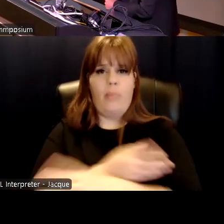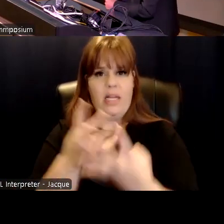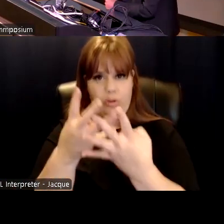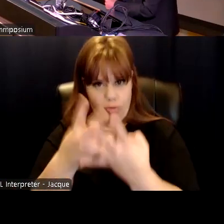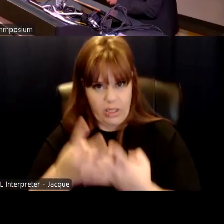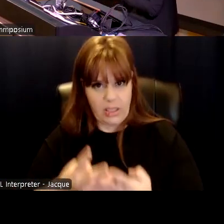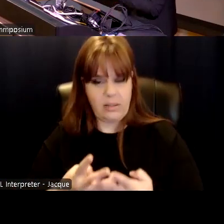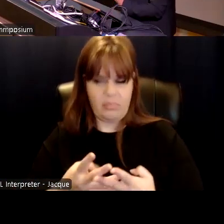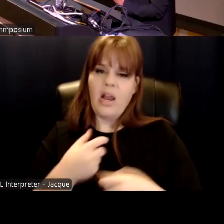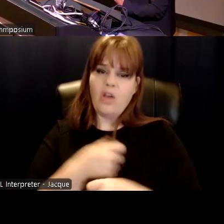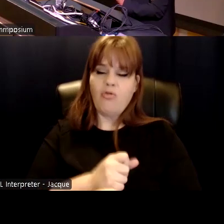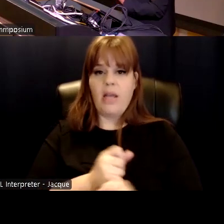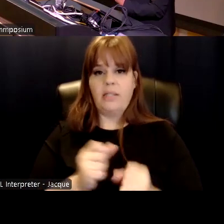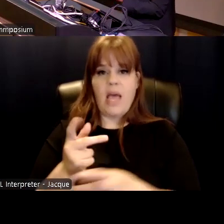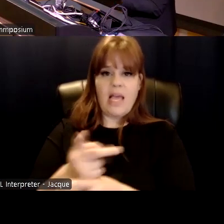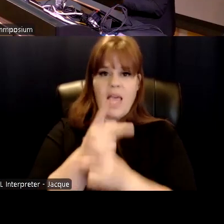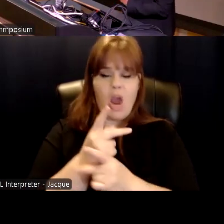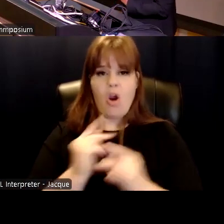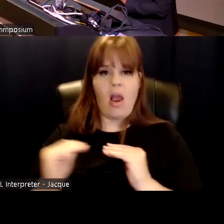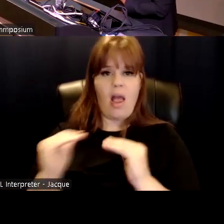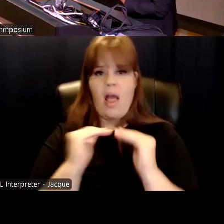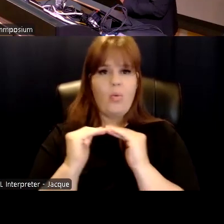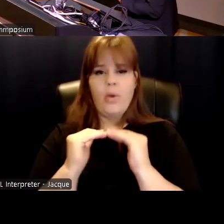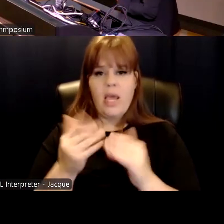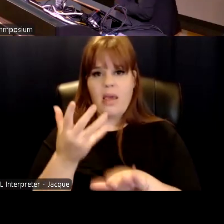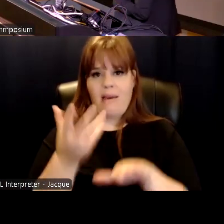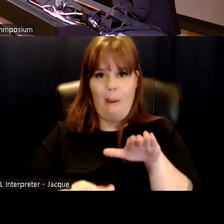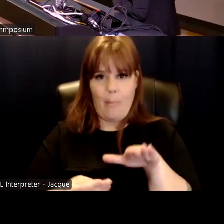a care equity gap. These patients aren't getting recognized, they aren't getting